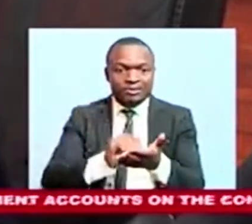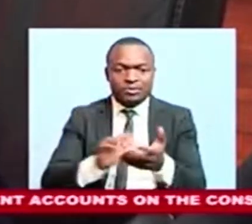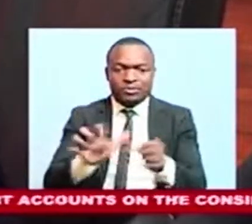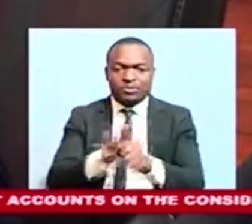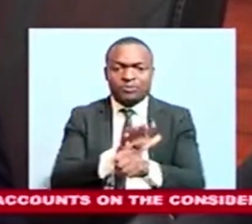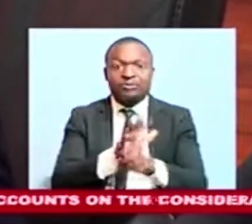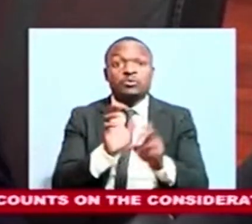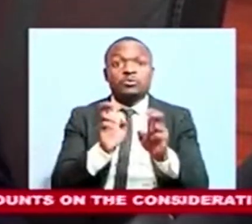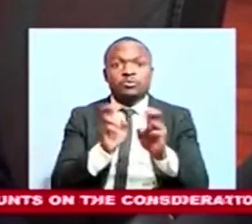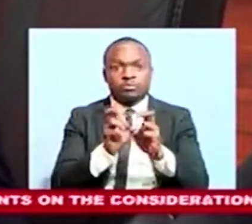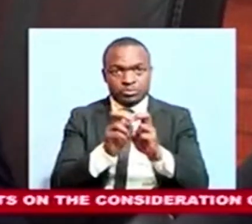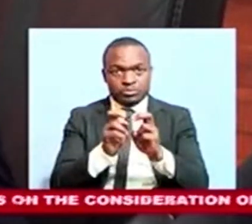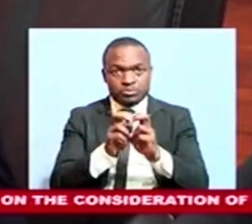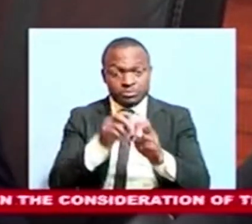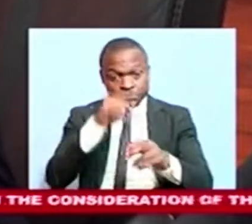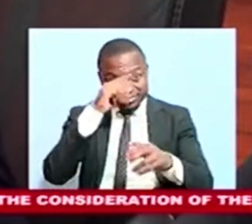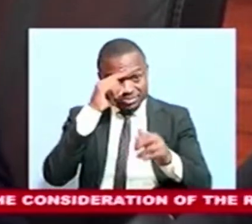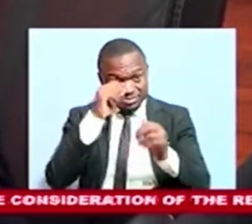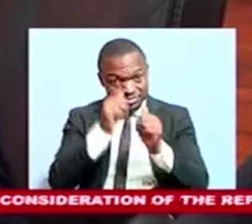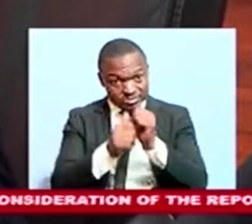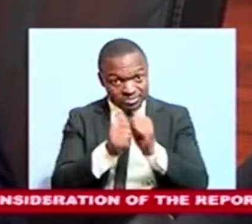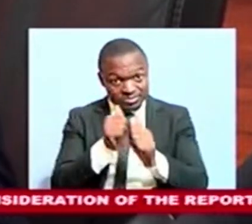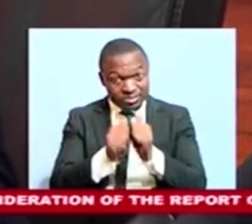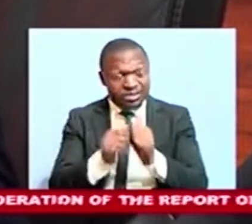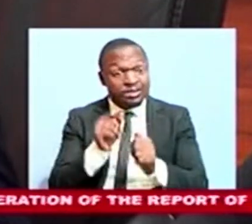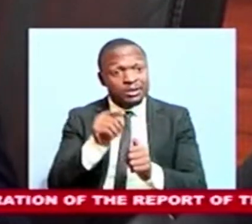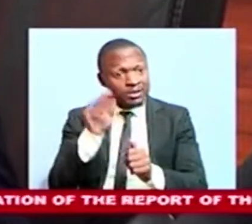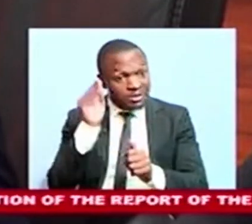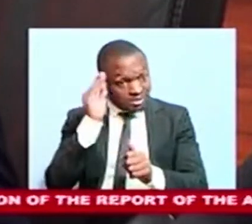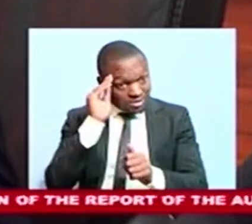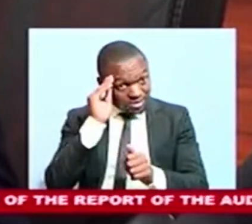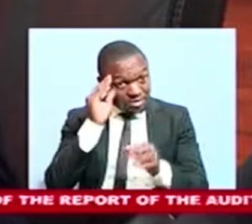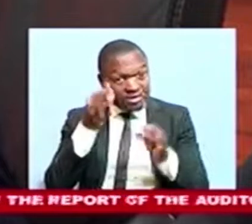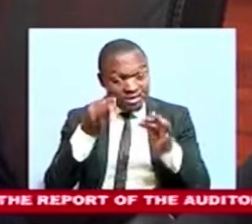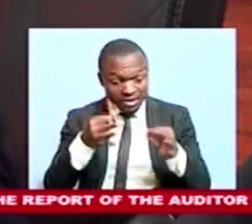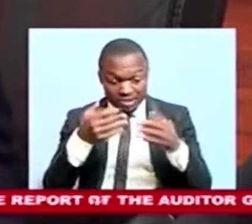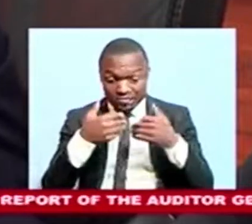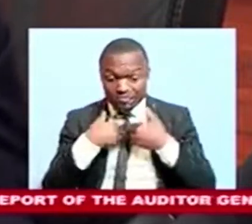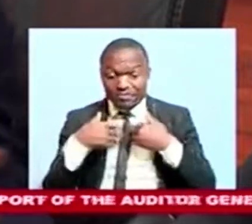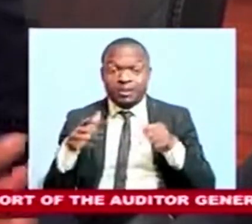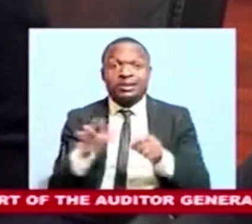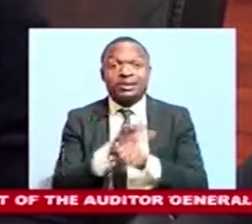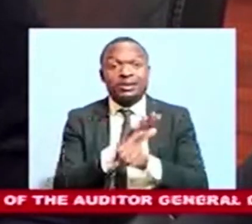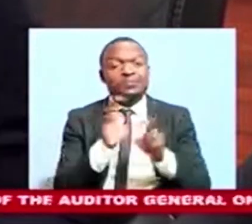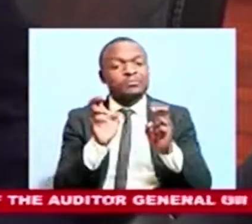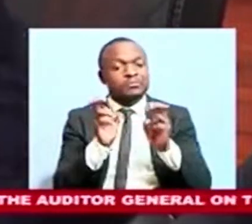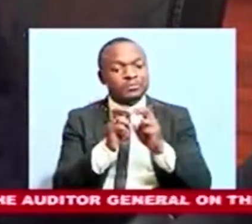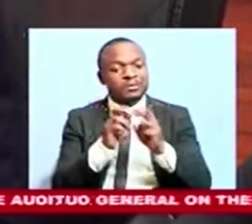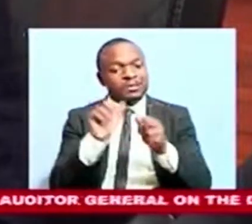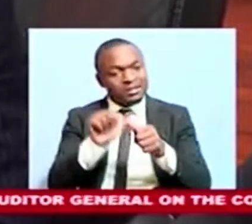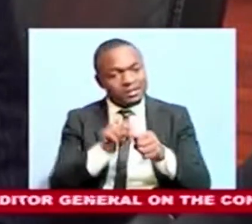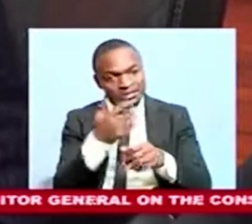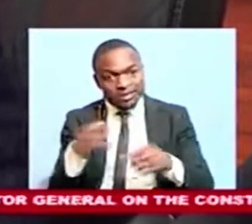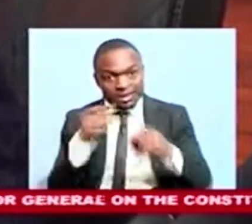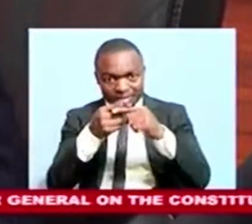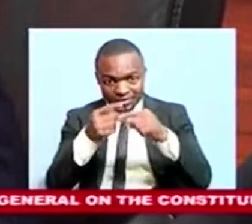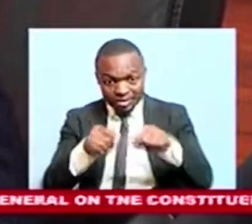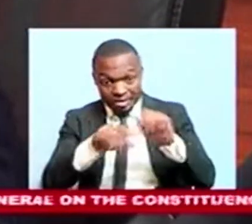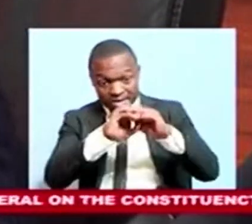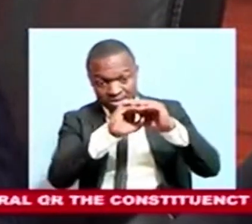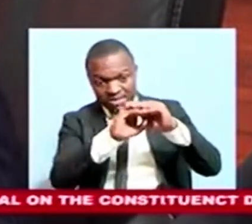contract? Because I know that when there is a full contract, everything will be done under